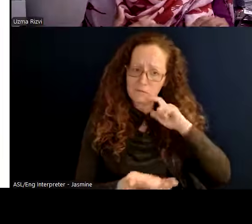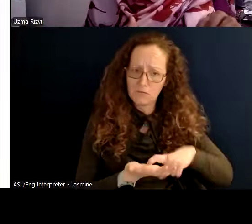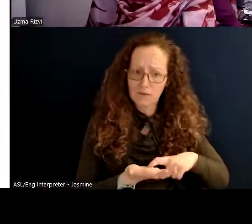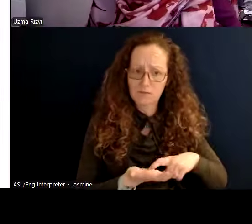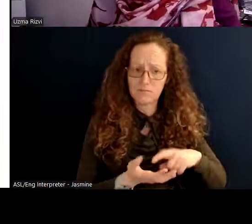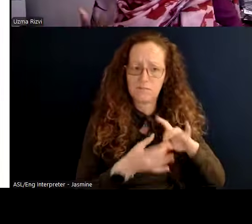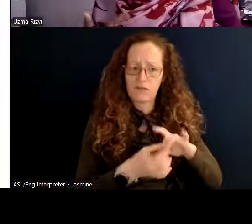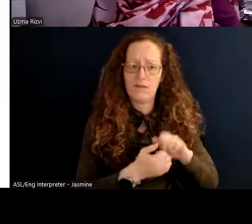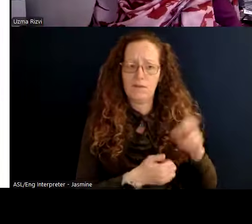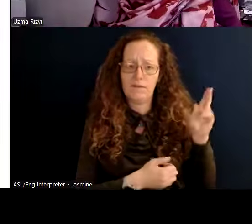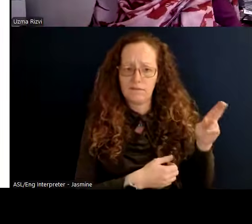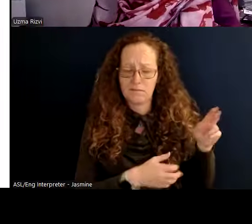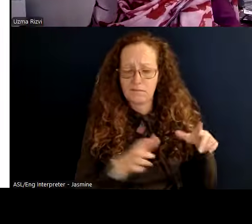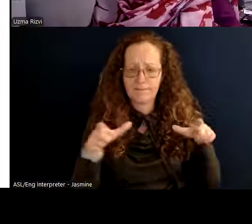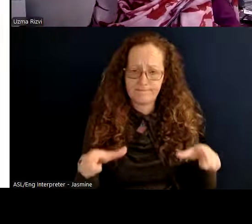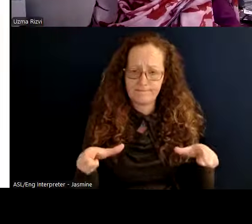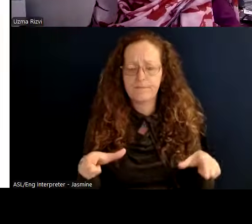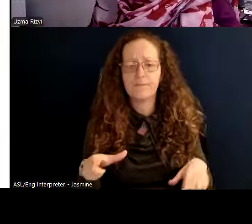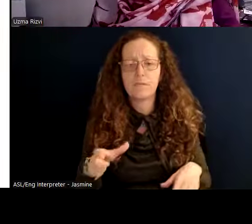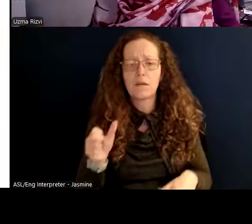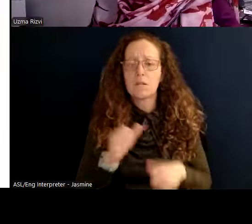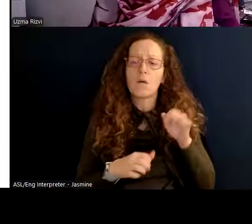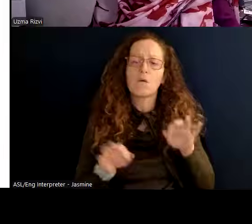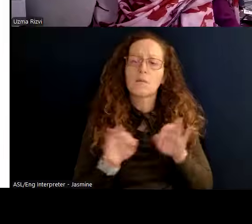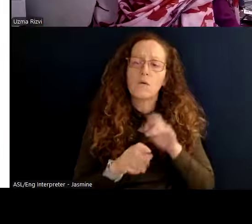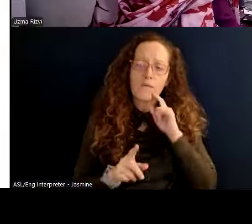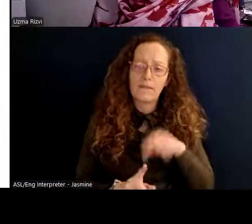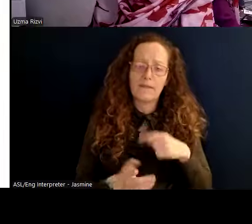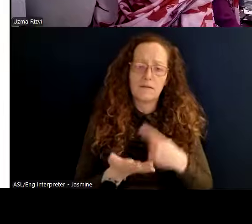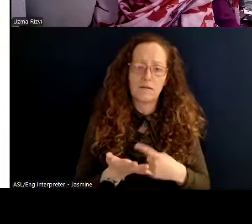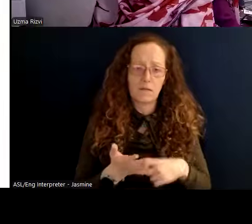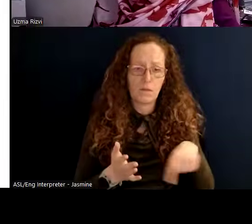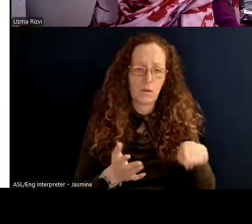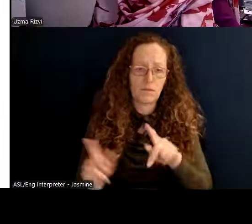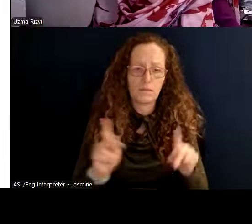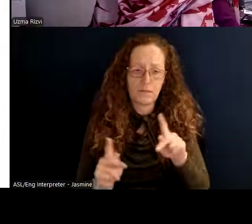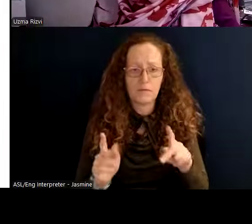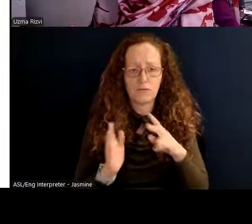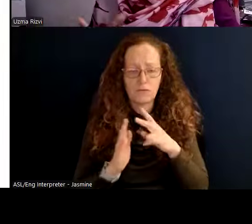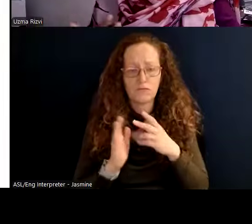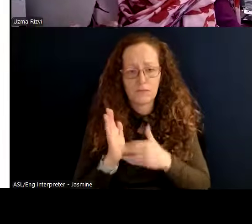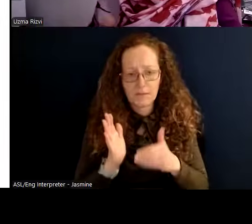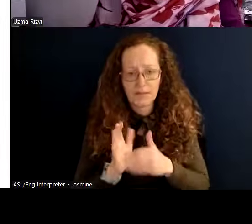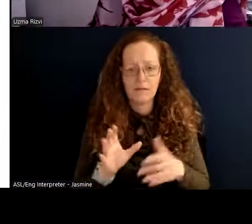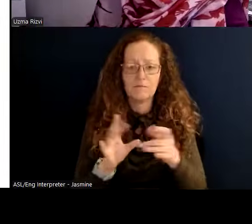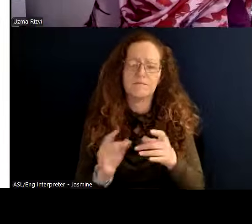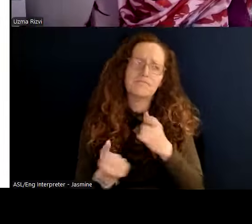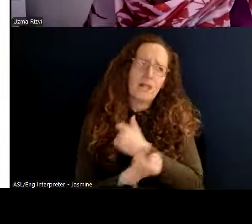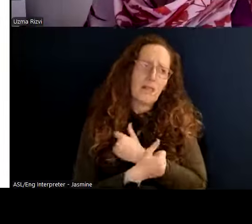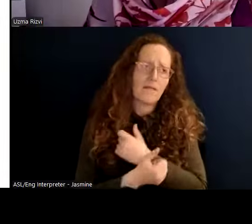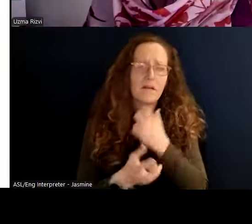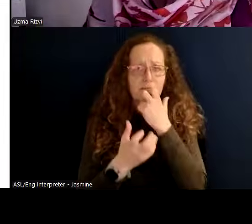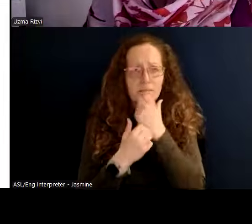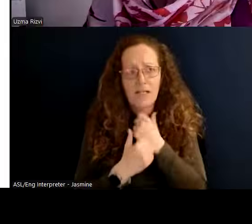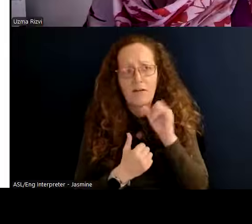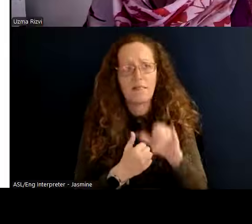site. Perhaps most importantly to this conversation is how they would repeatedly remark on how much they loved and cared for Mohenjo-Daro. And we see